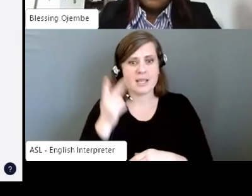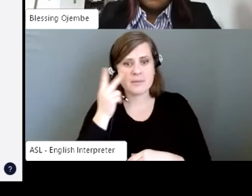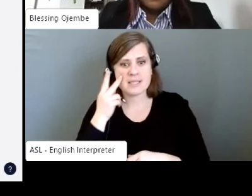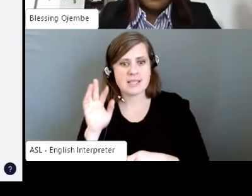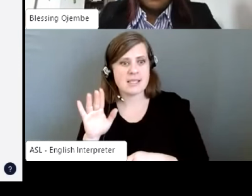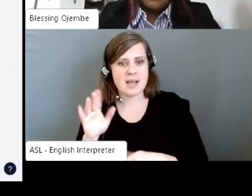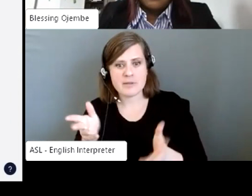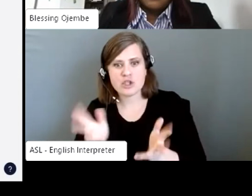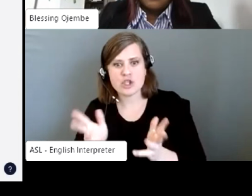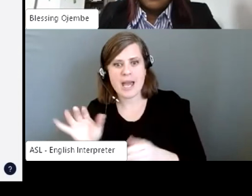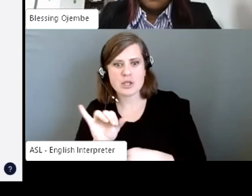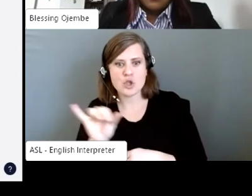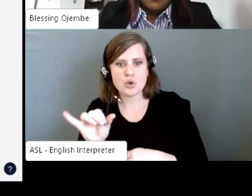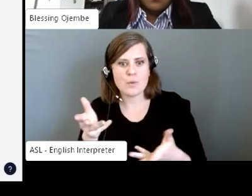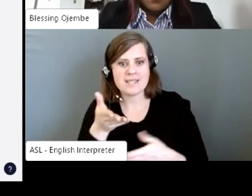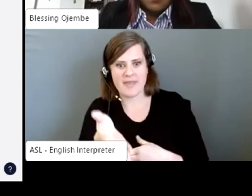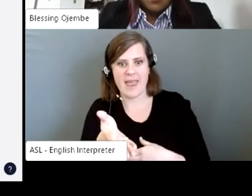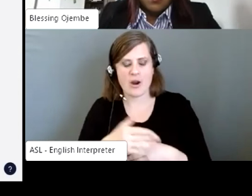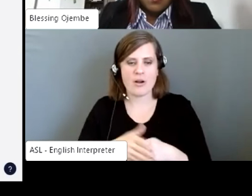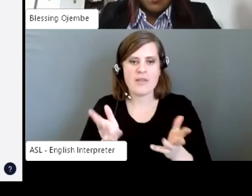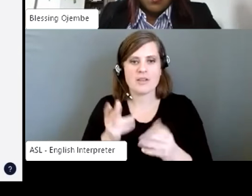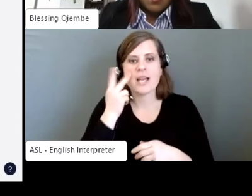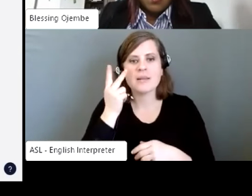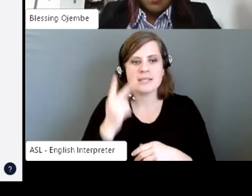at the chat and see what is there on the chat.